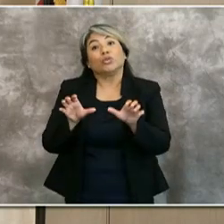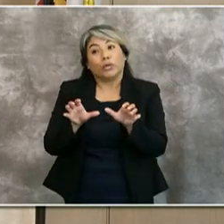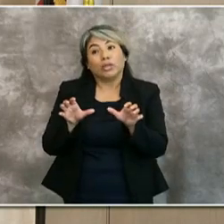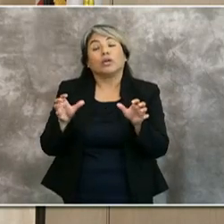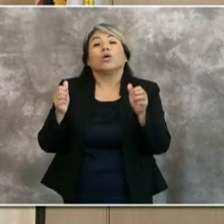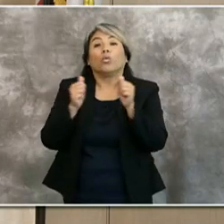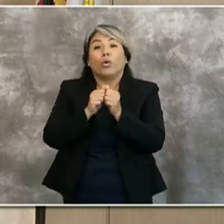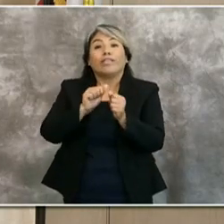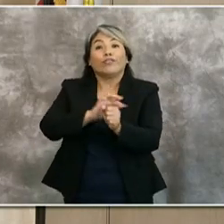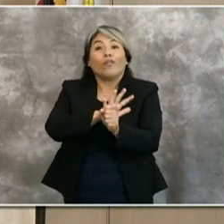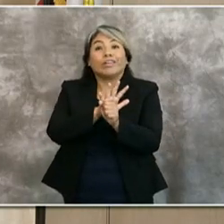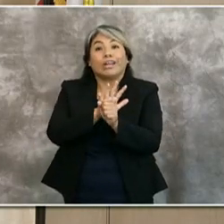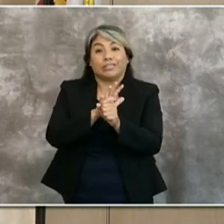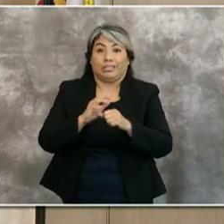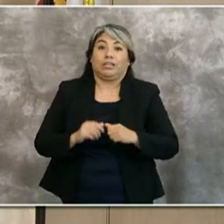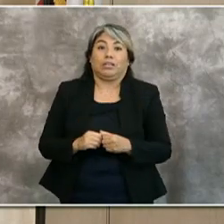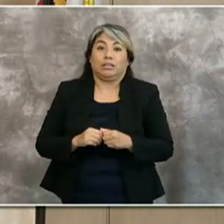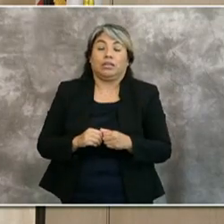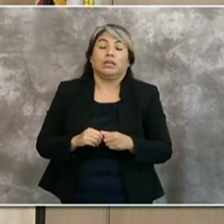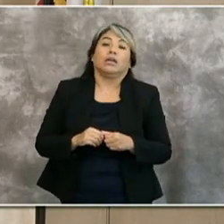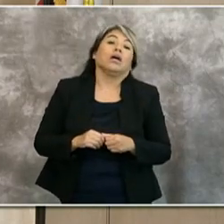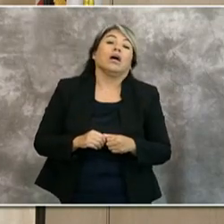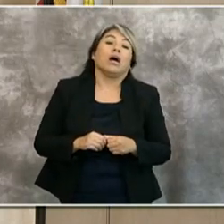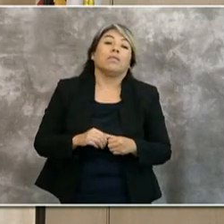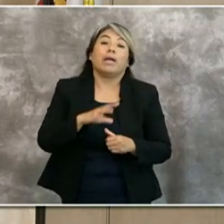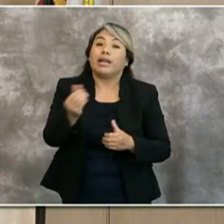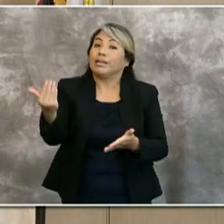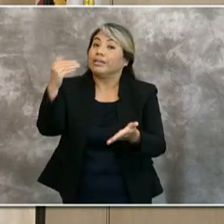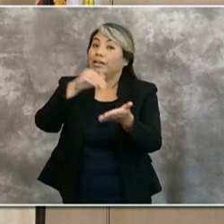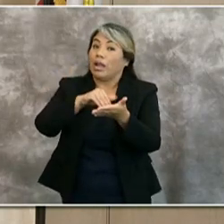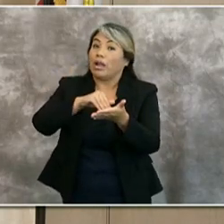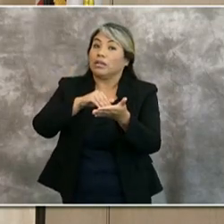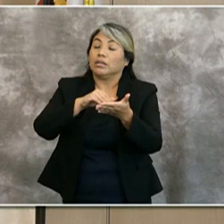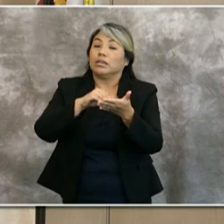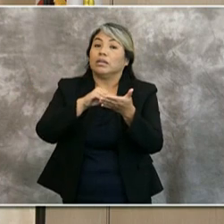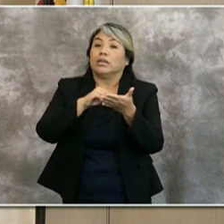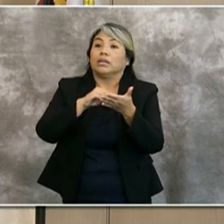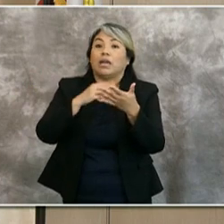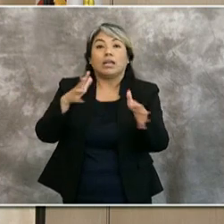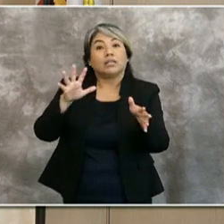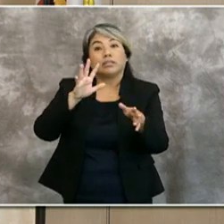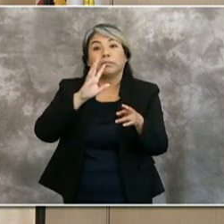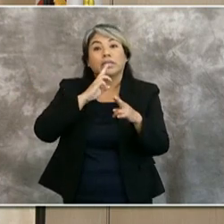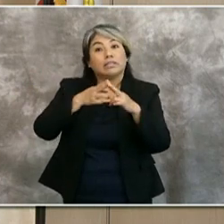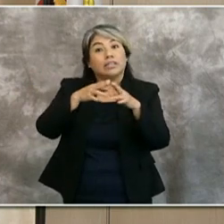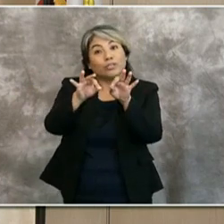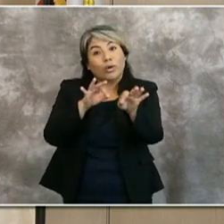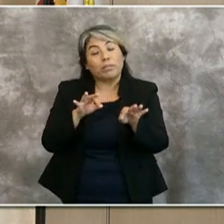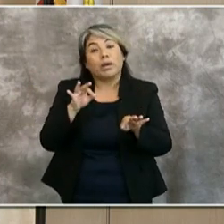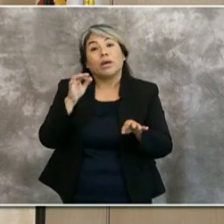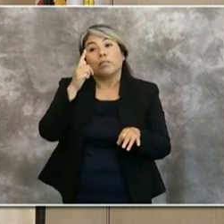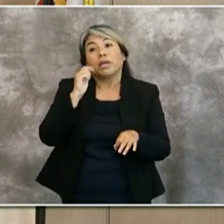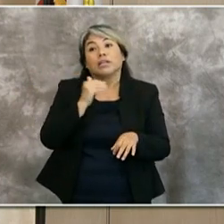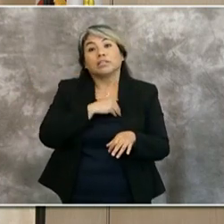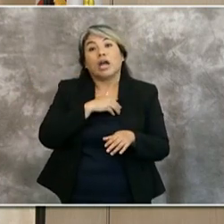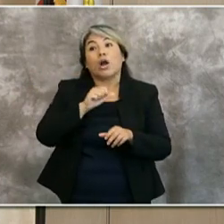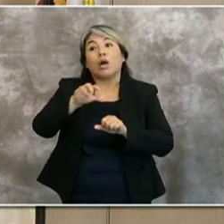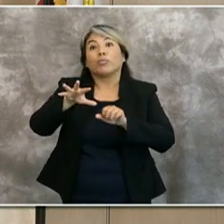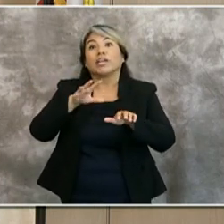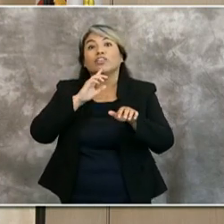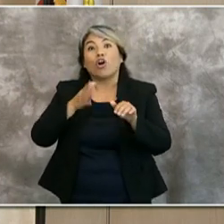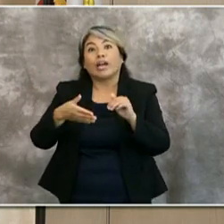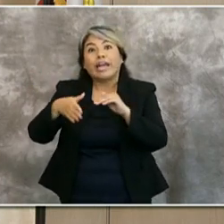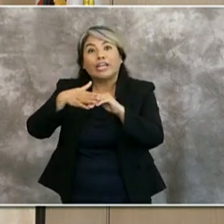doing with COVID-19. And again, as has been described, because our outbreaks are